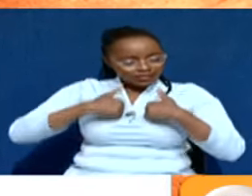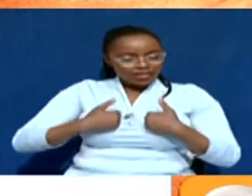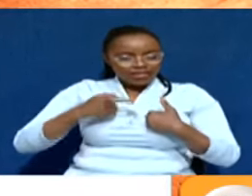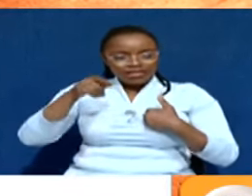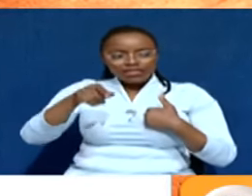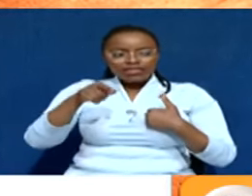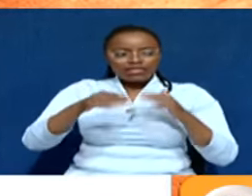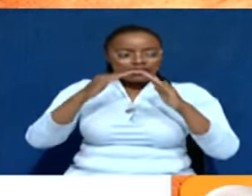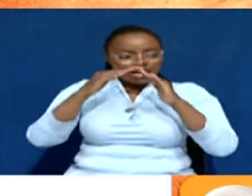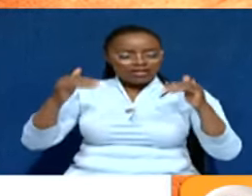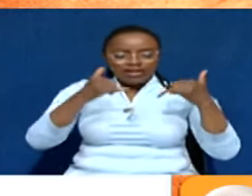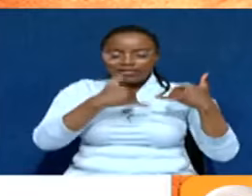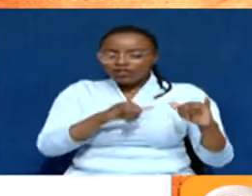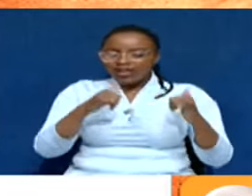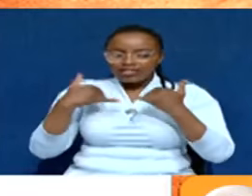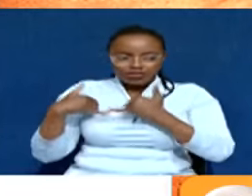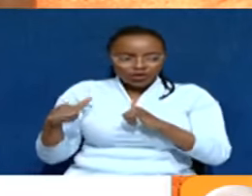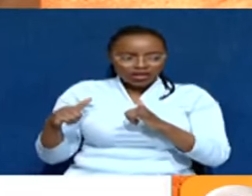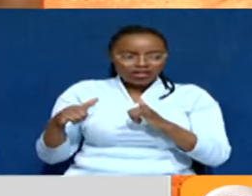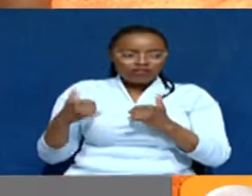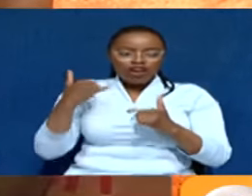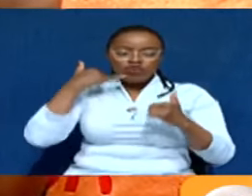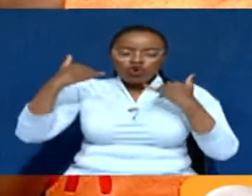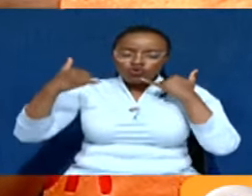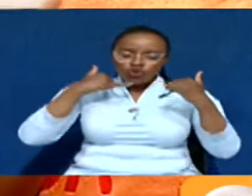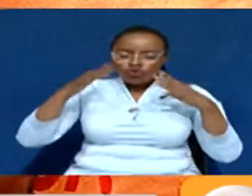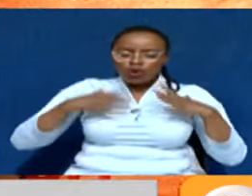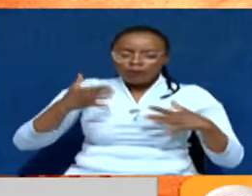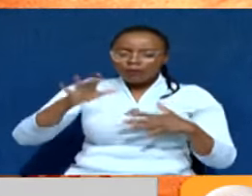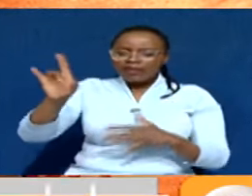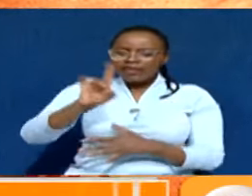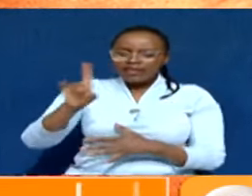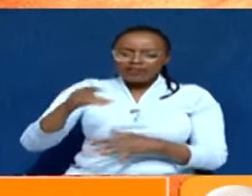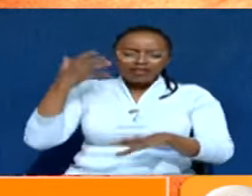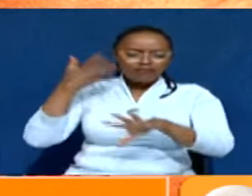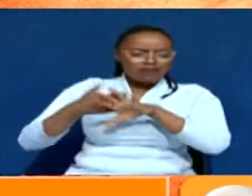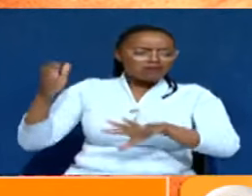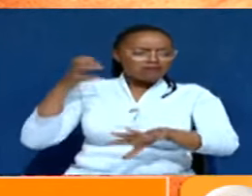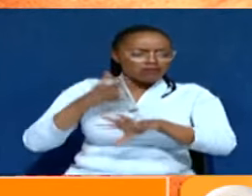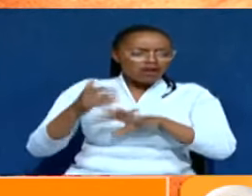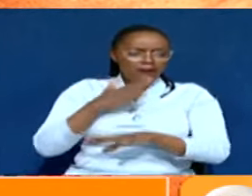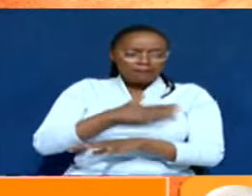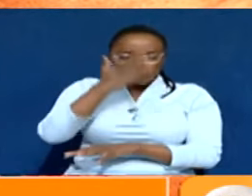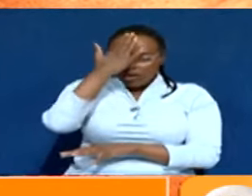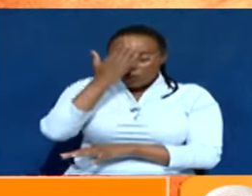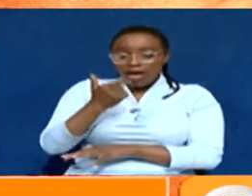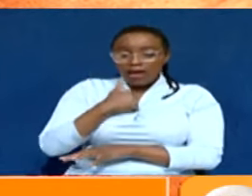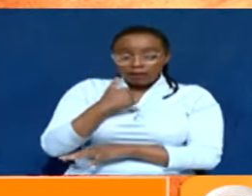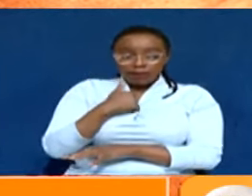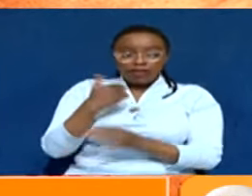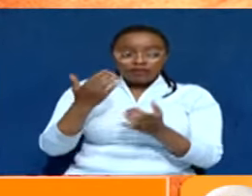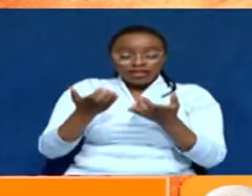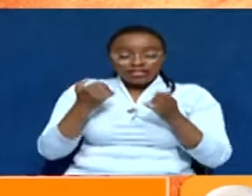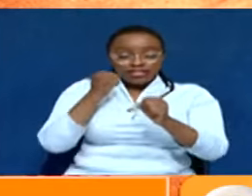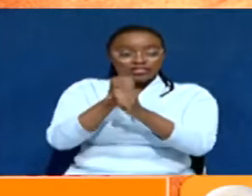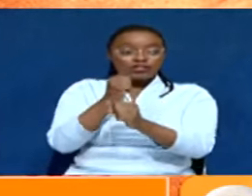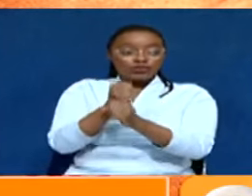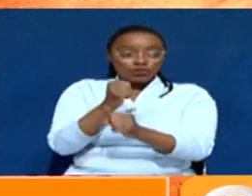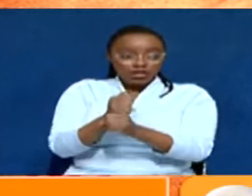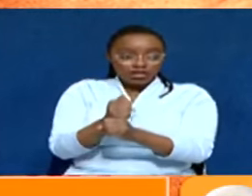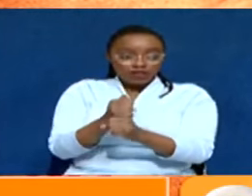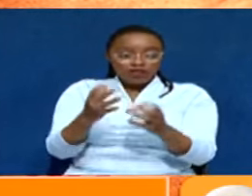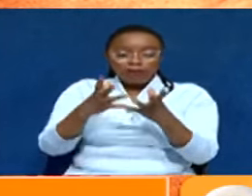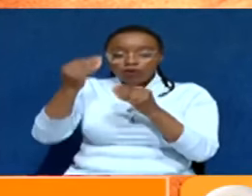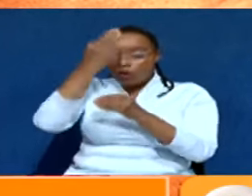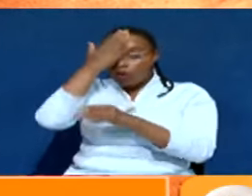house. I've tried calling these guys here in Nairobi like 1,000 times, please. Because me, I needed the work. I got